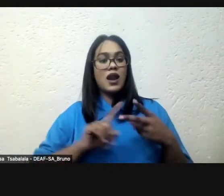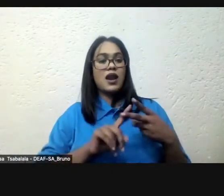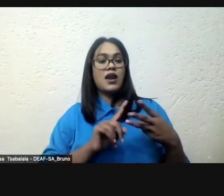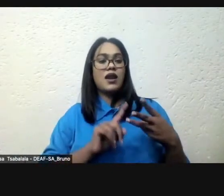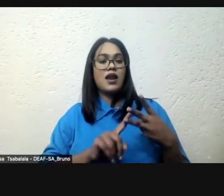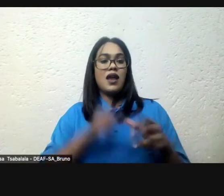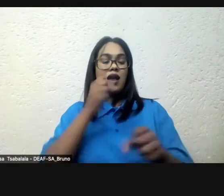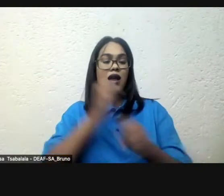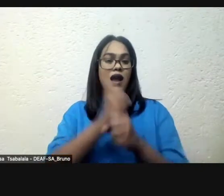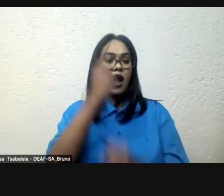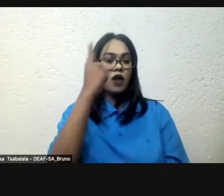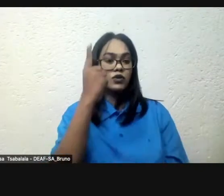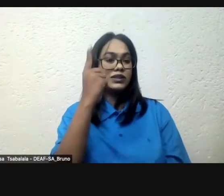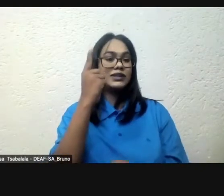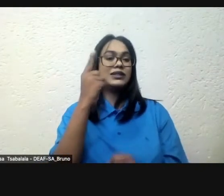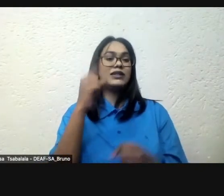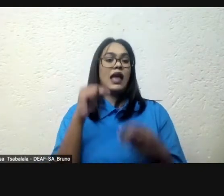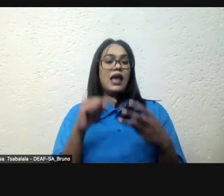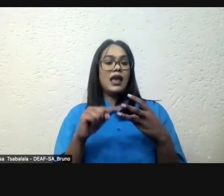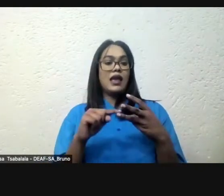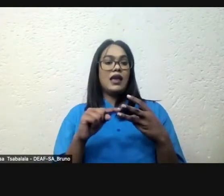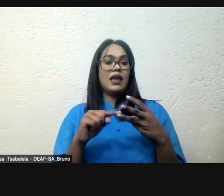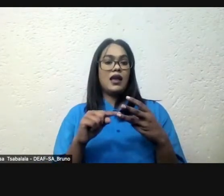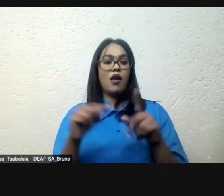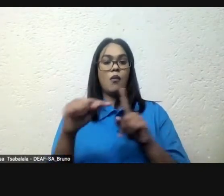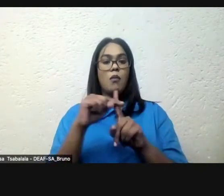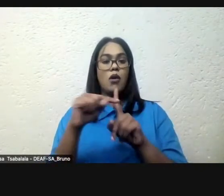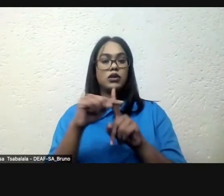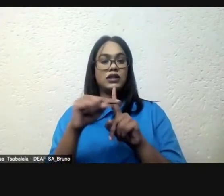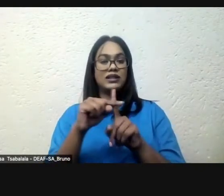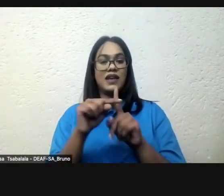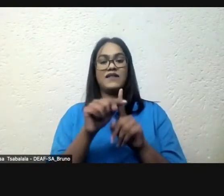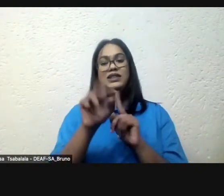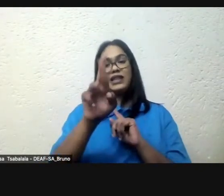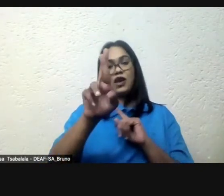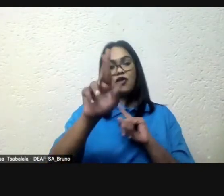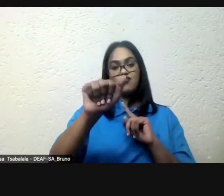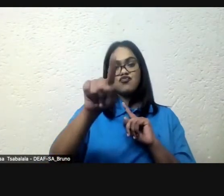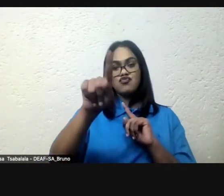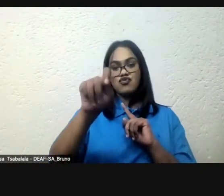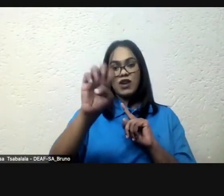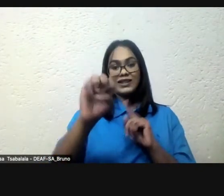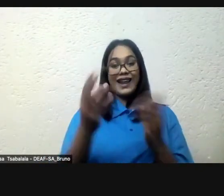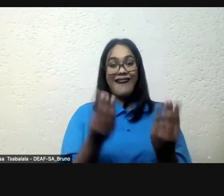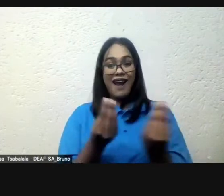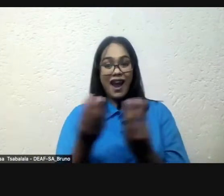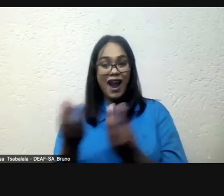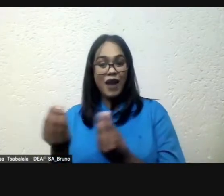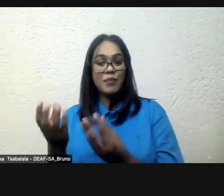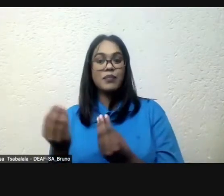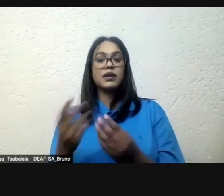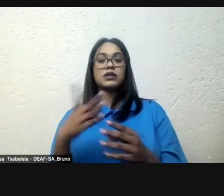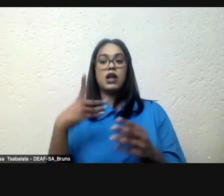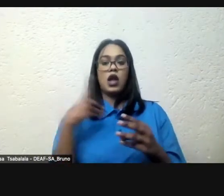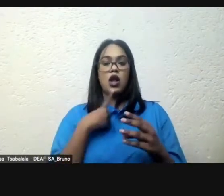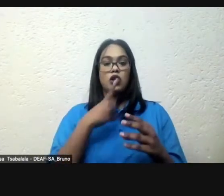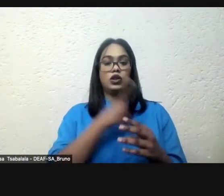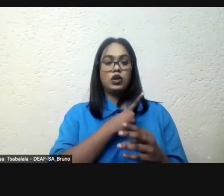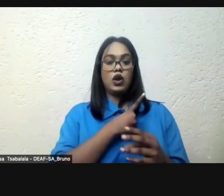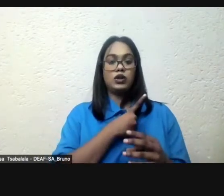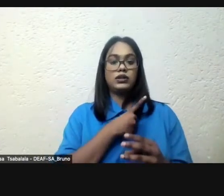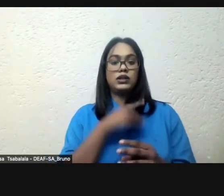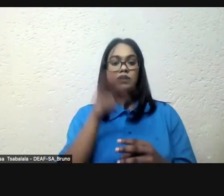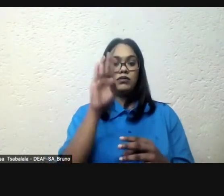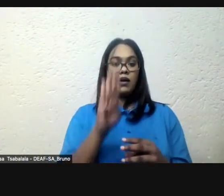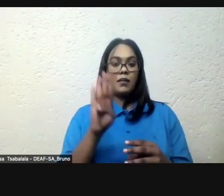Gauteng, the positivity rate, I think is well known. Dr. Maluleke would be able to talk to that. Over